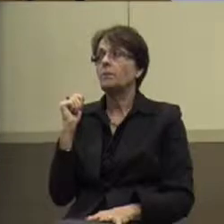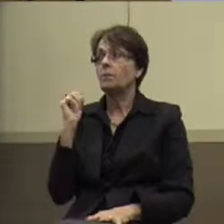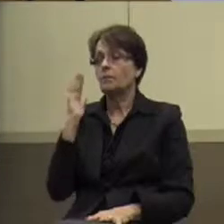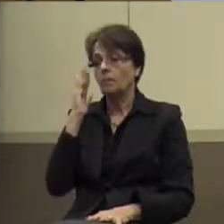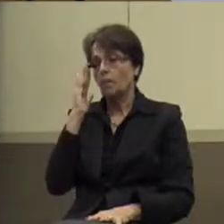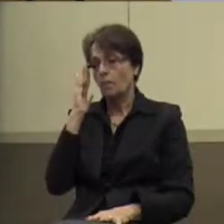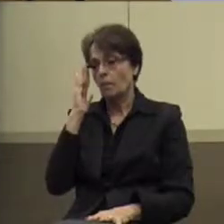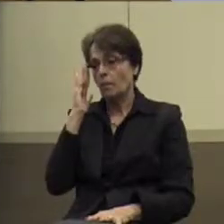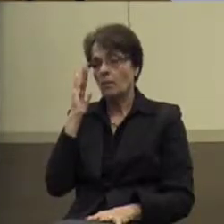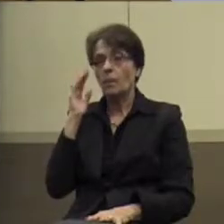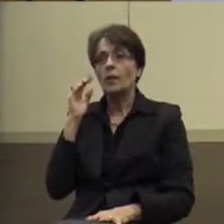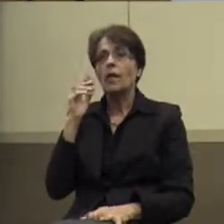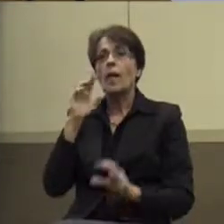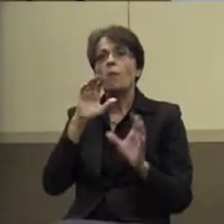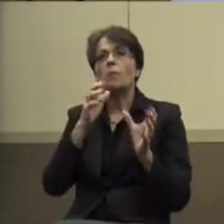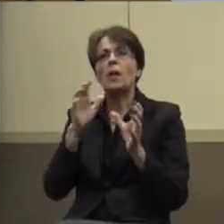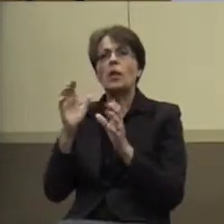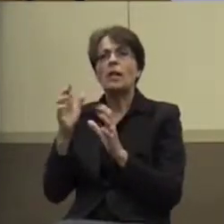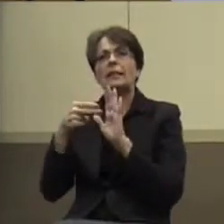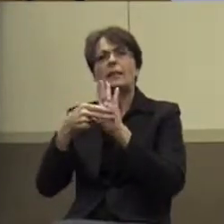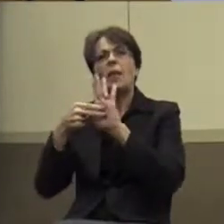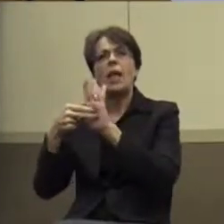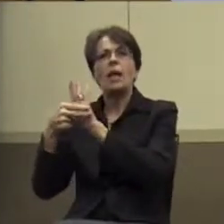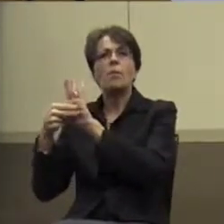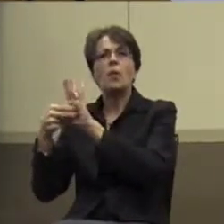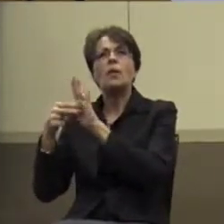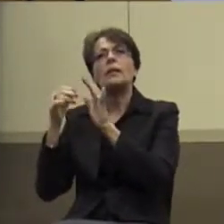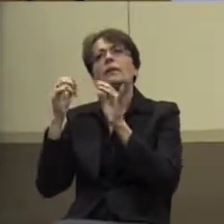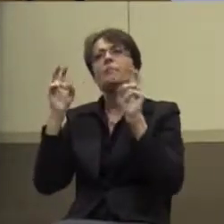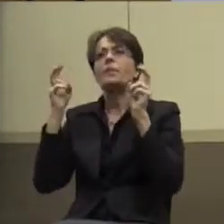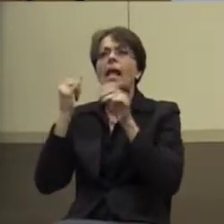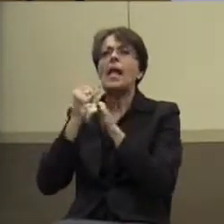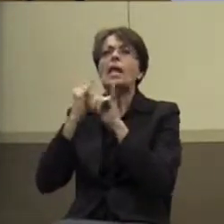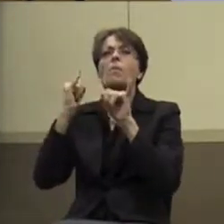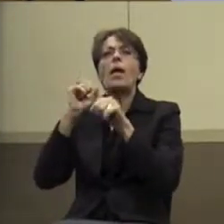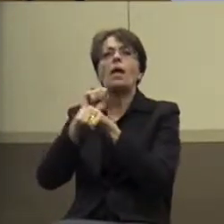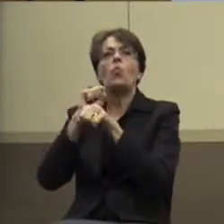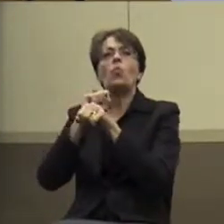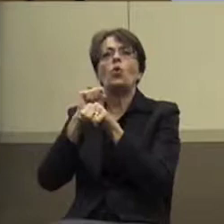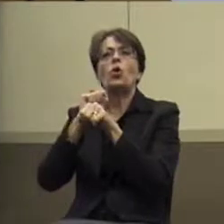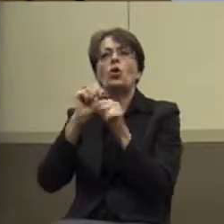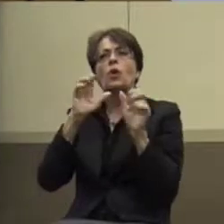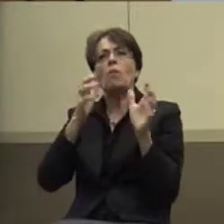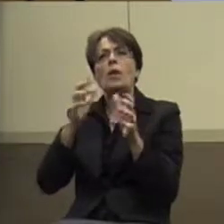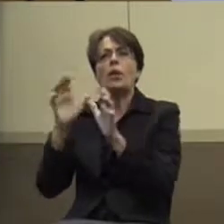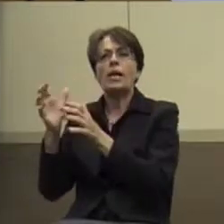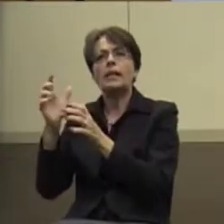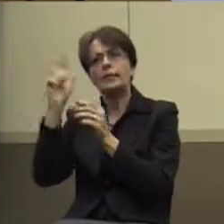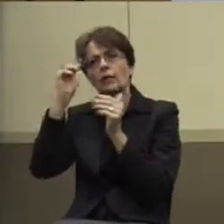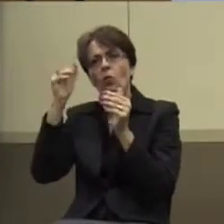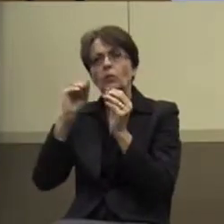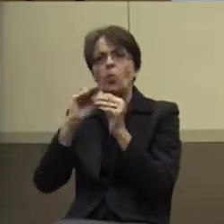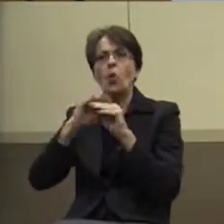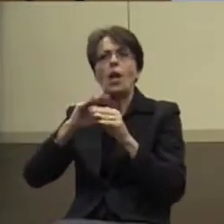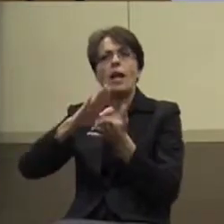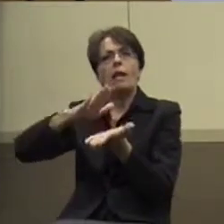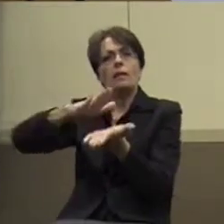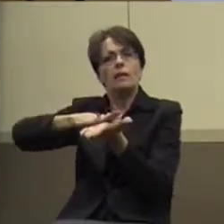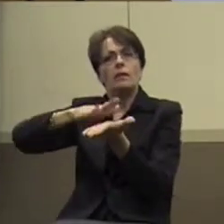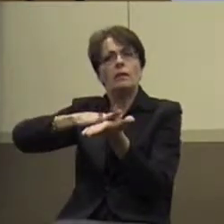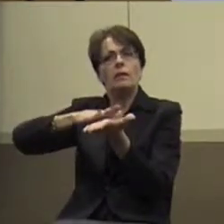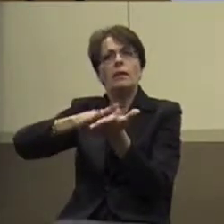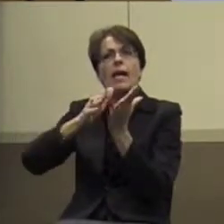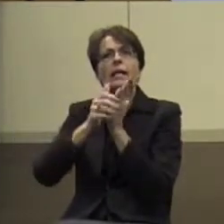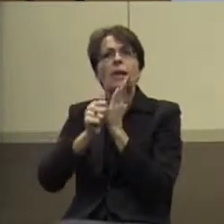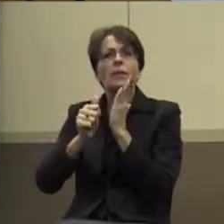periods, they're labeled here as like independent work periods that focus more on some of the academic skills. Or in this case, it's more like